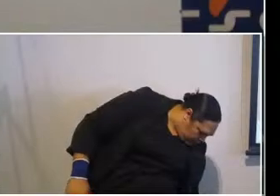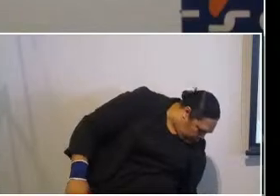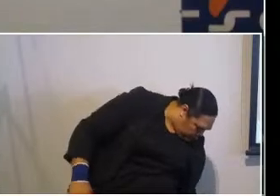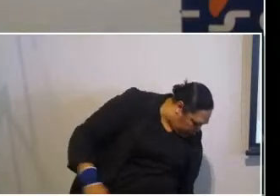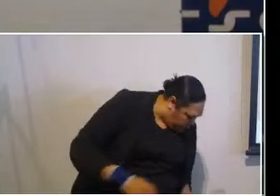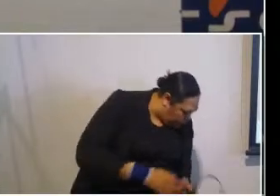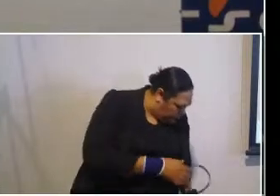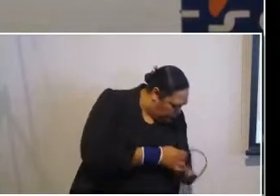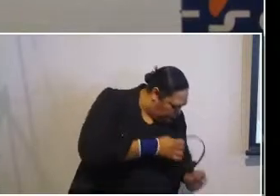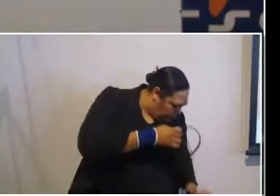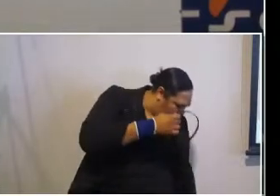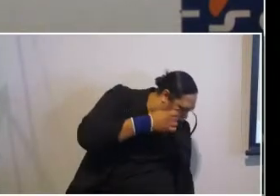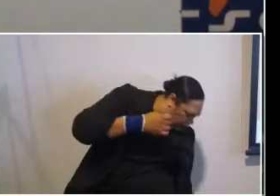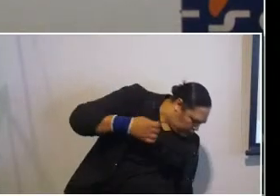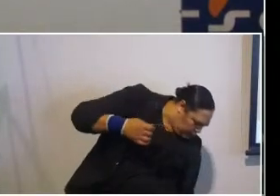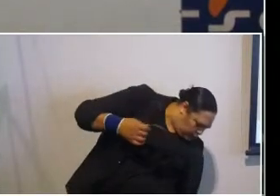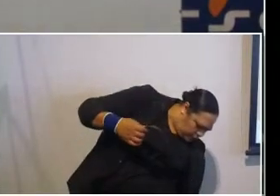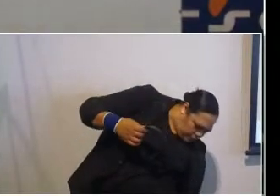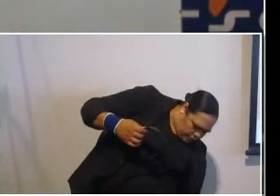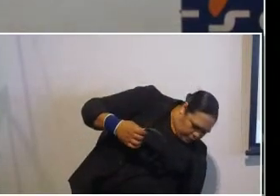Okay.